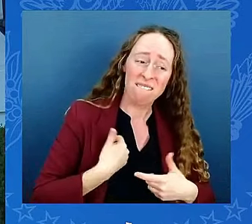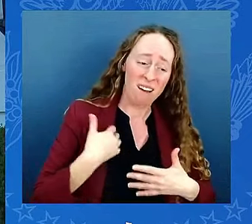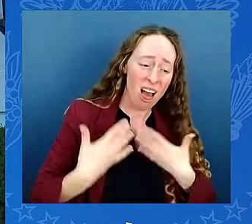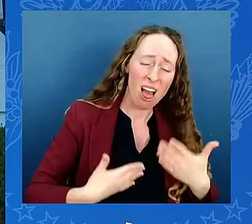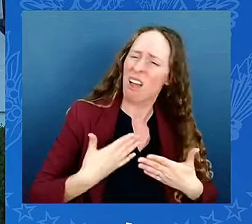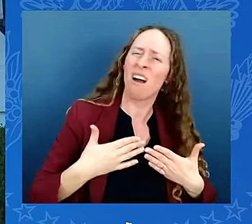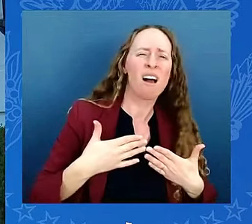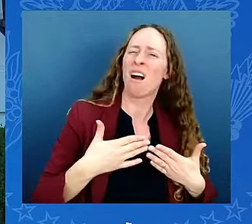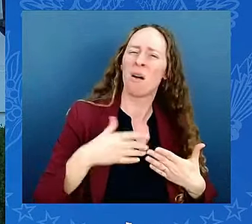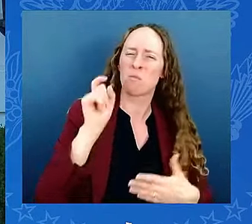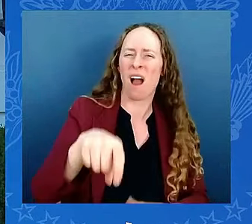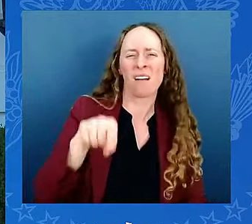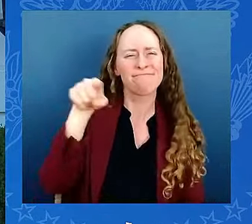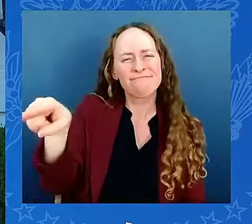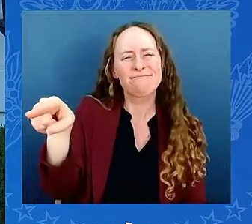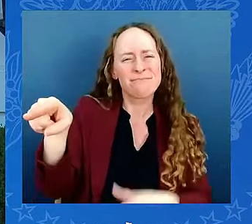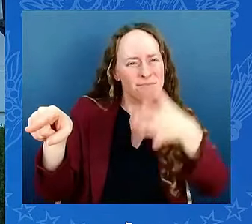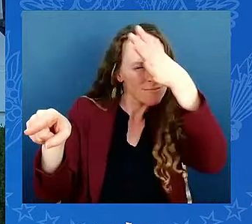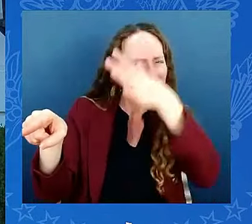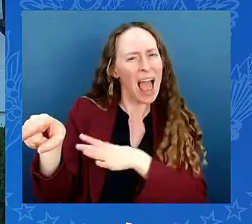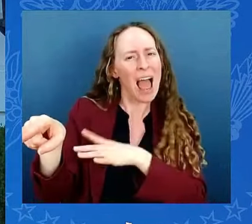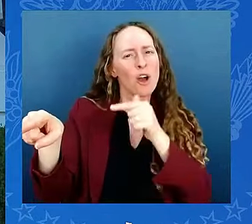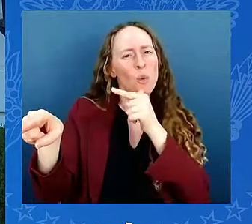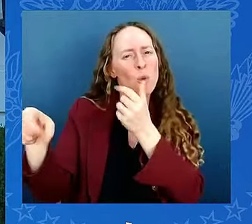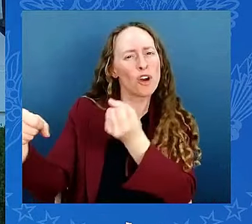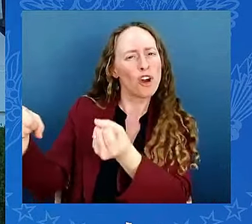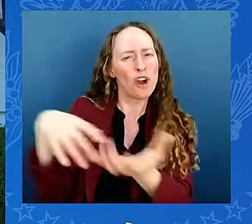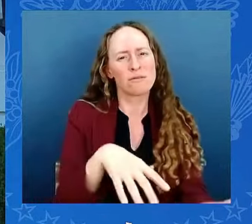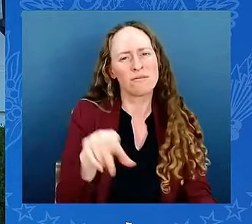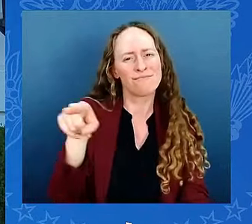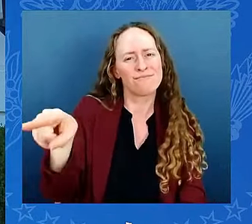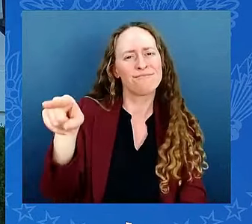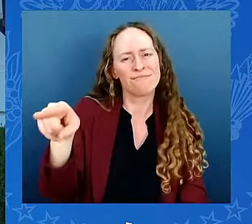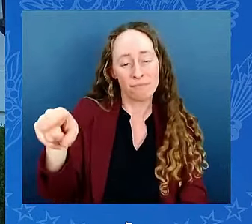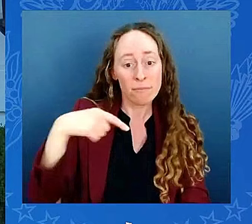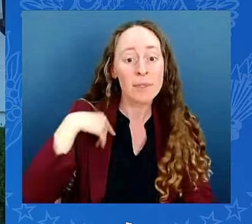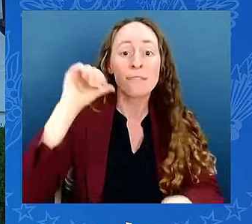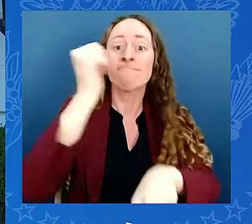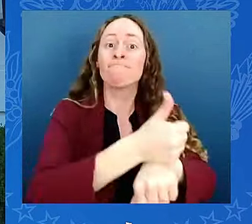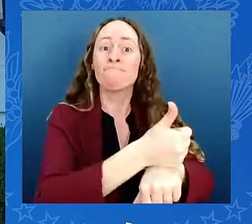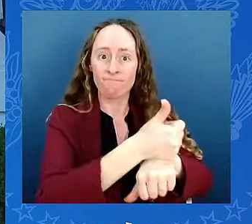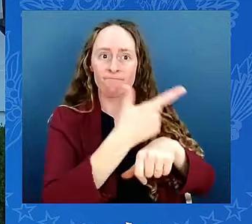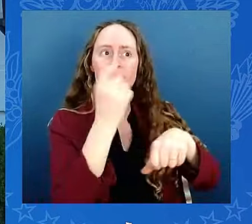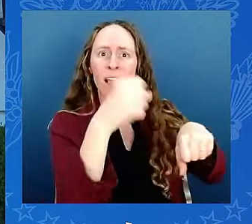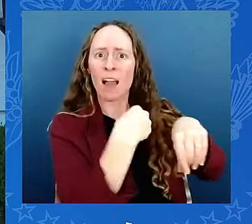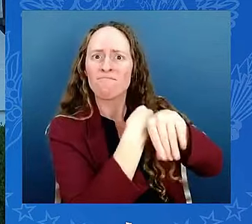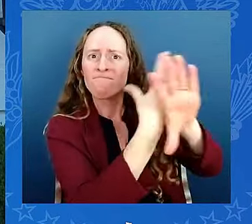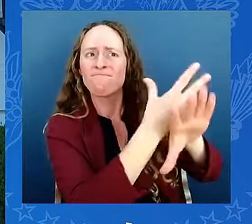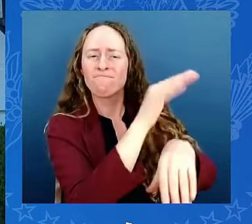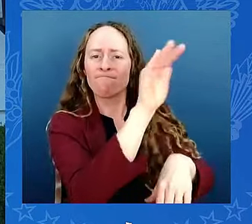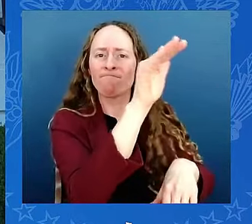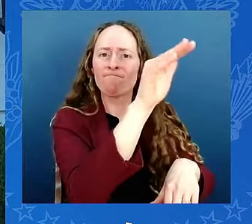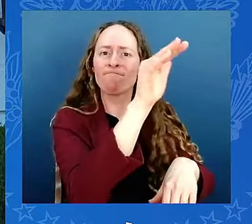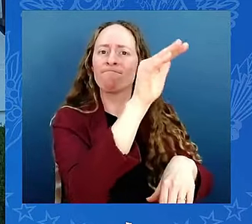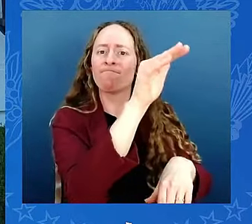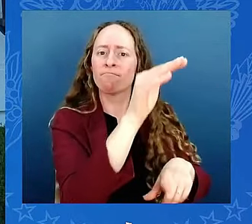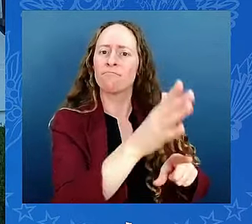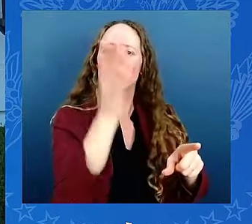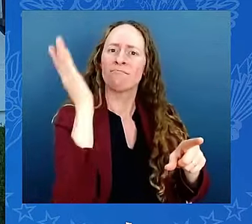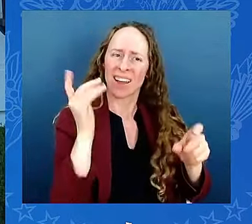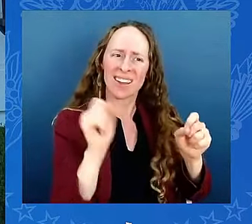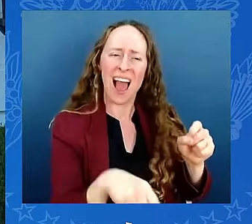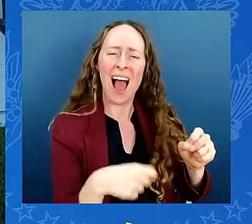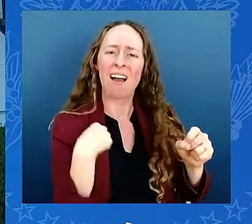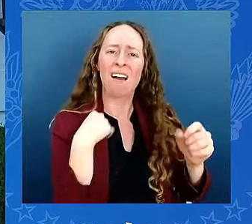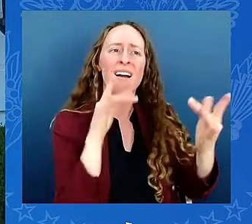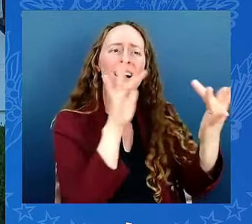hotline for survivors to get help. and supported shelters, rape crisis centers, housing,